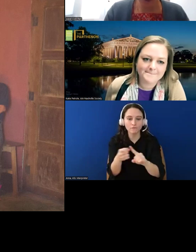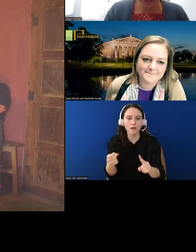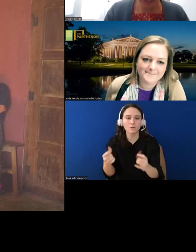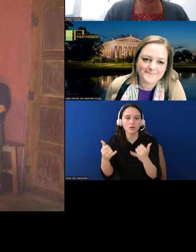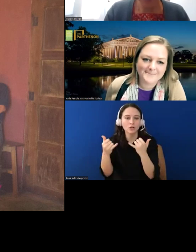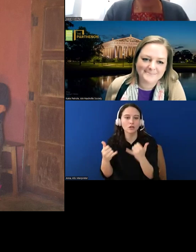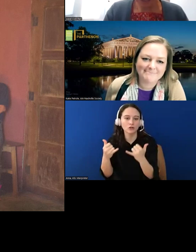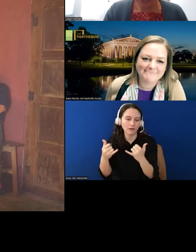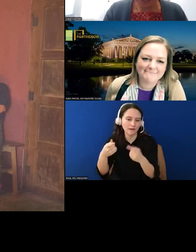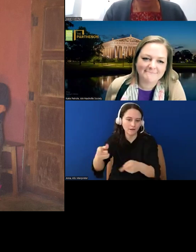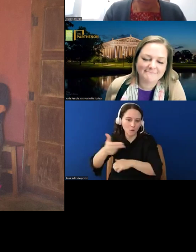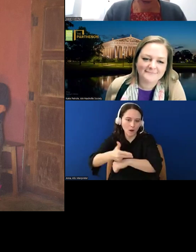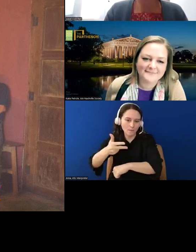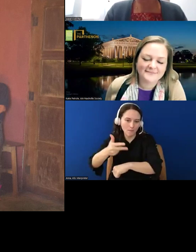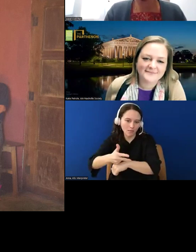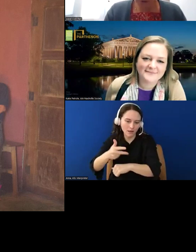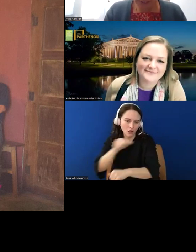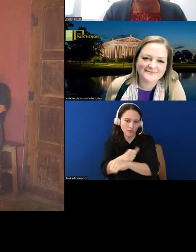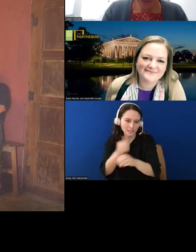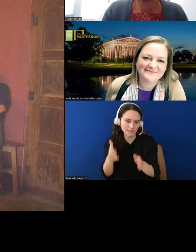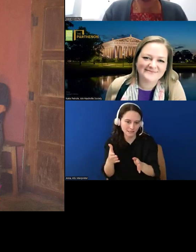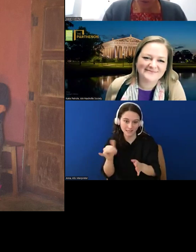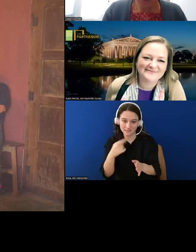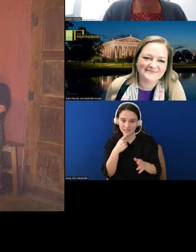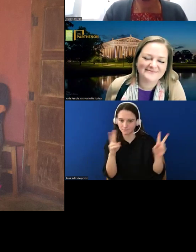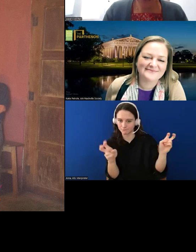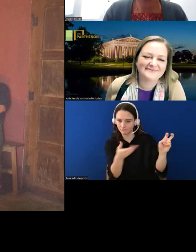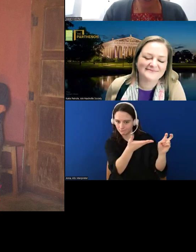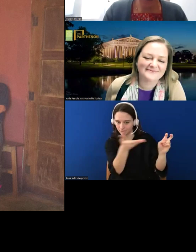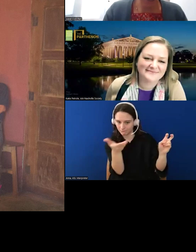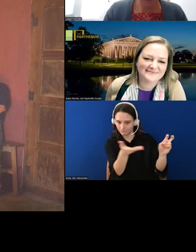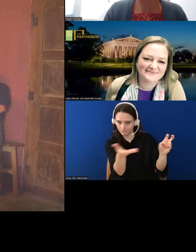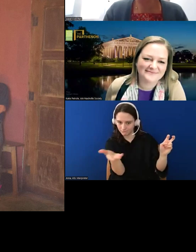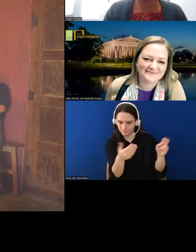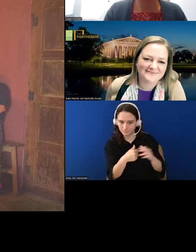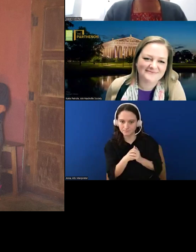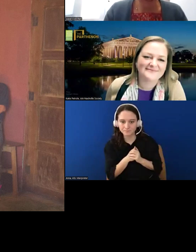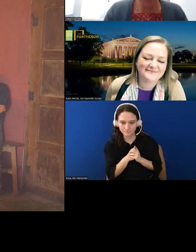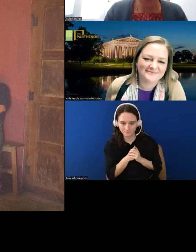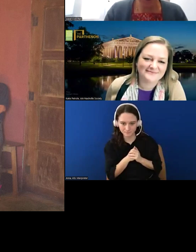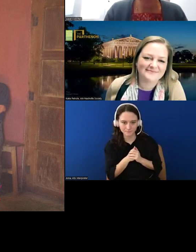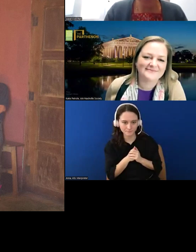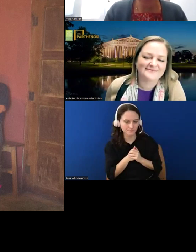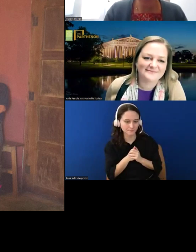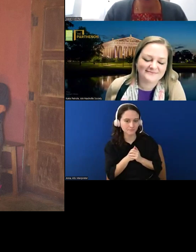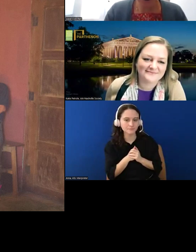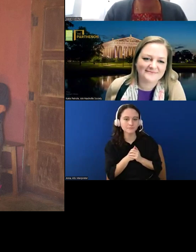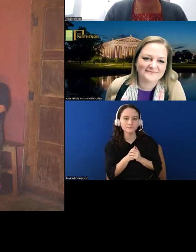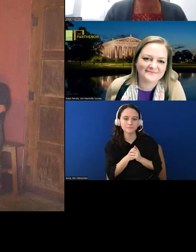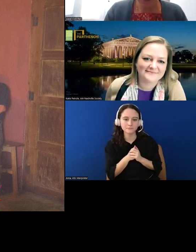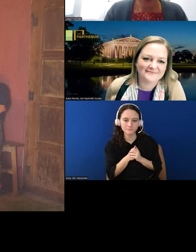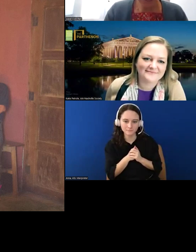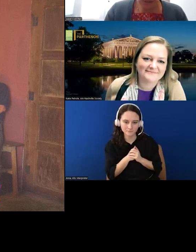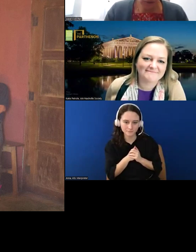ancestral authorities that says, an authority known as an amaq or amaq is someone who wields power,